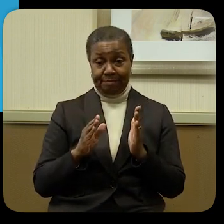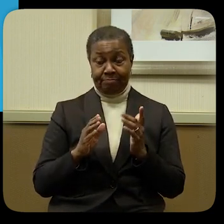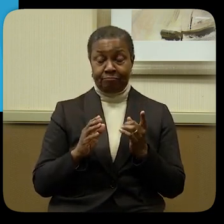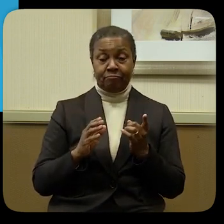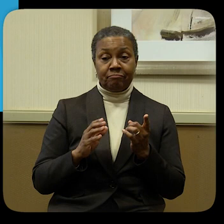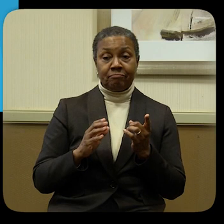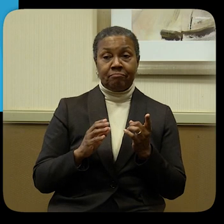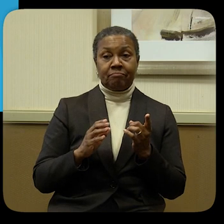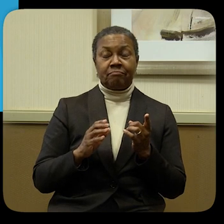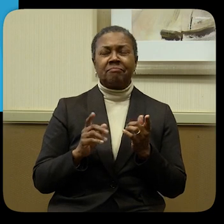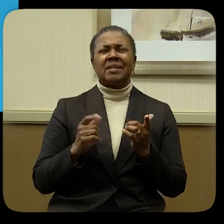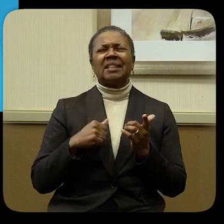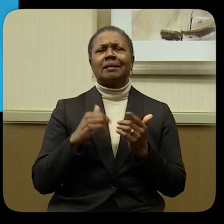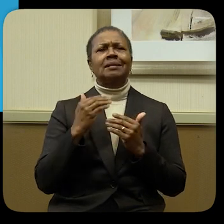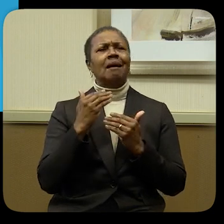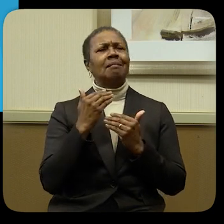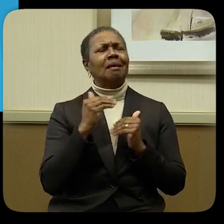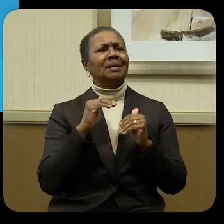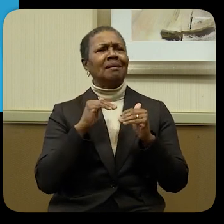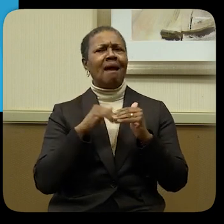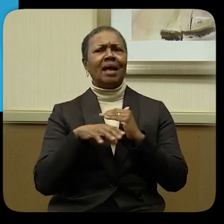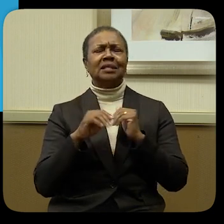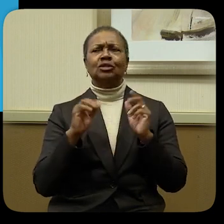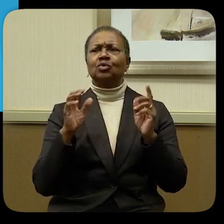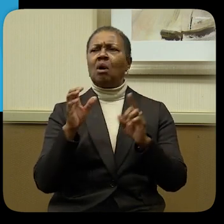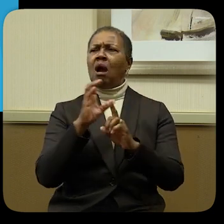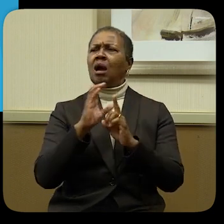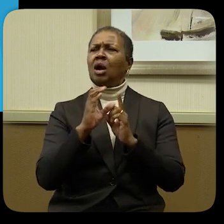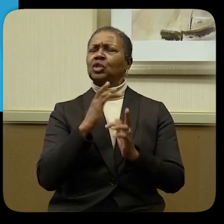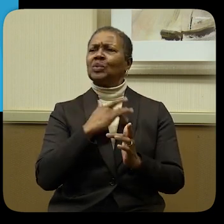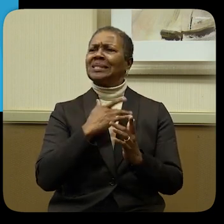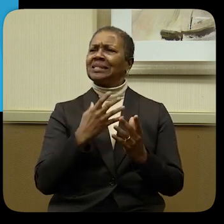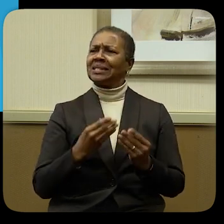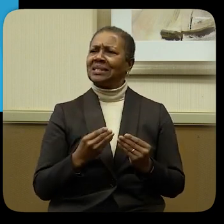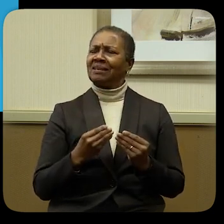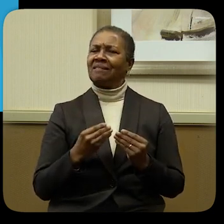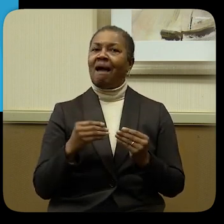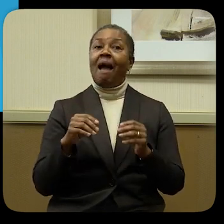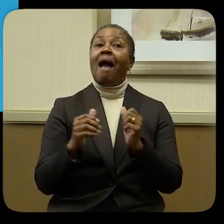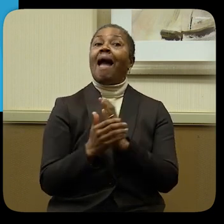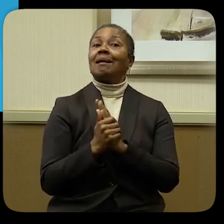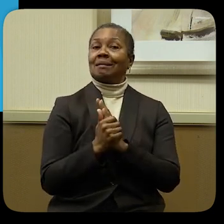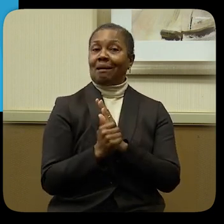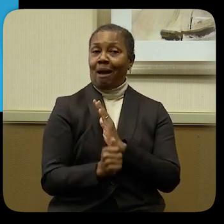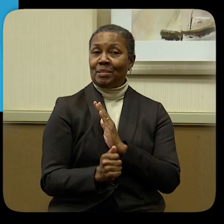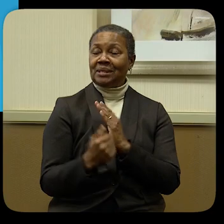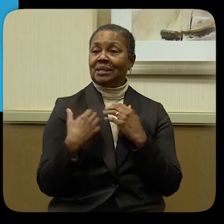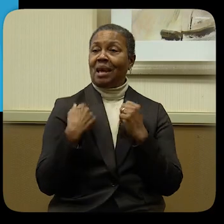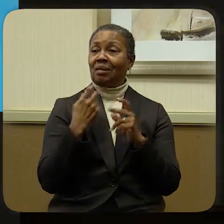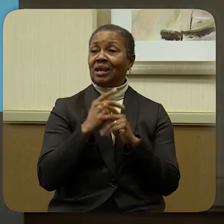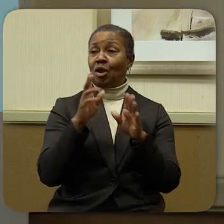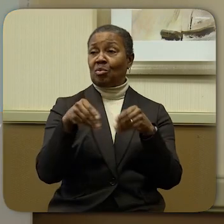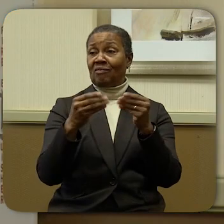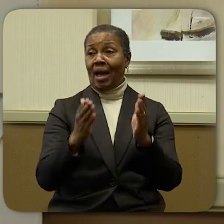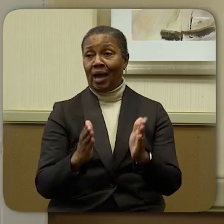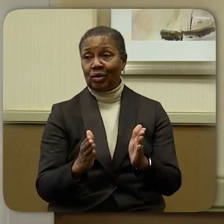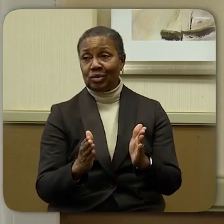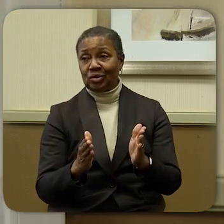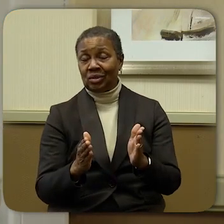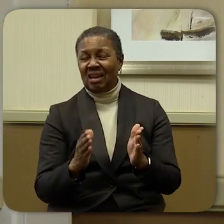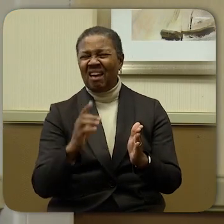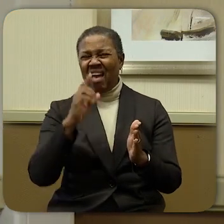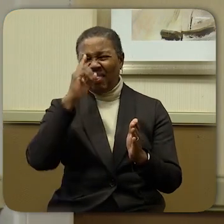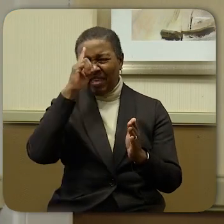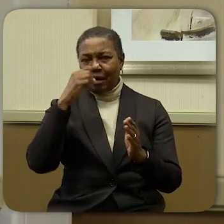There's a limited access to culturally sensitive and competent healthcare providers. And so then when you, again, think of the